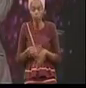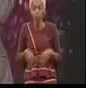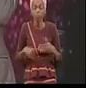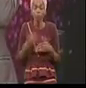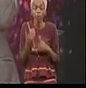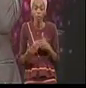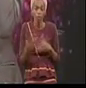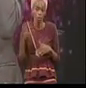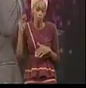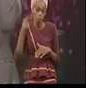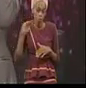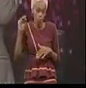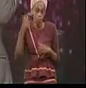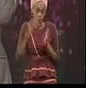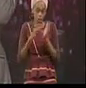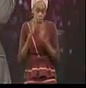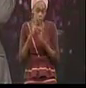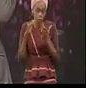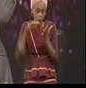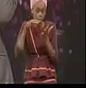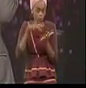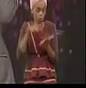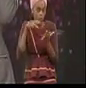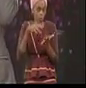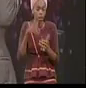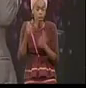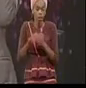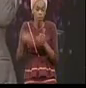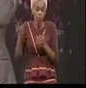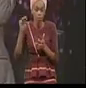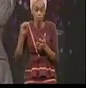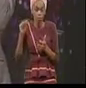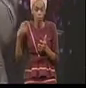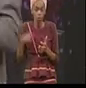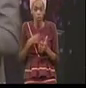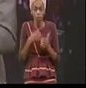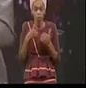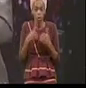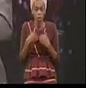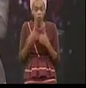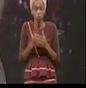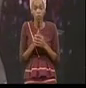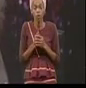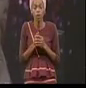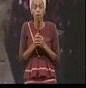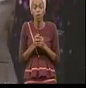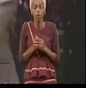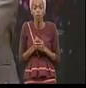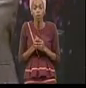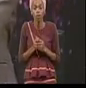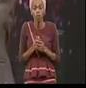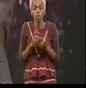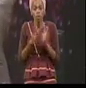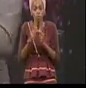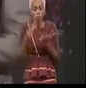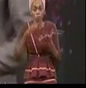our systematic and expository Bible study personally taken by our general superintendent. The Bible study starts